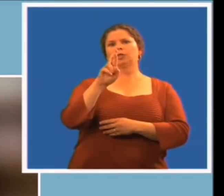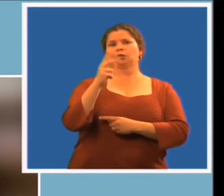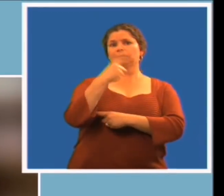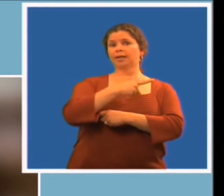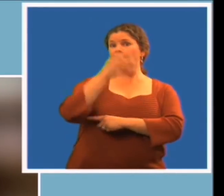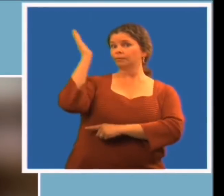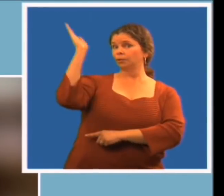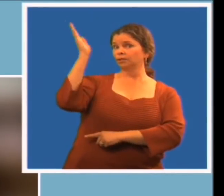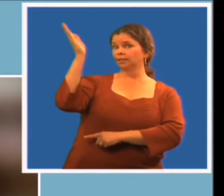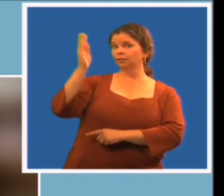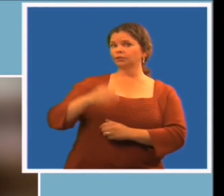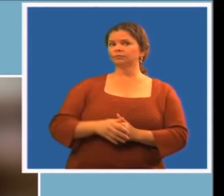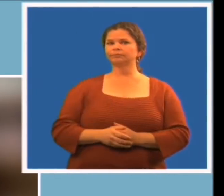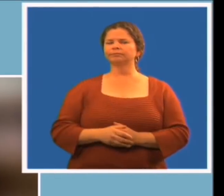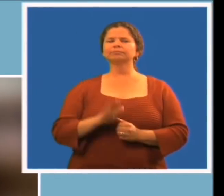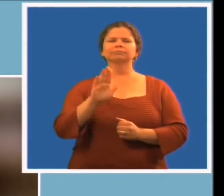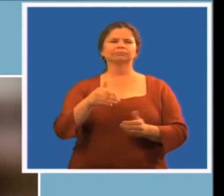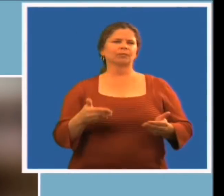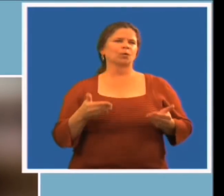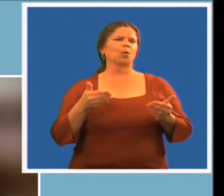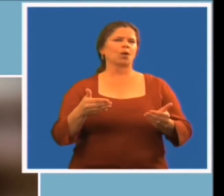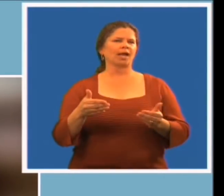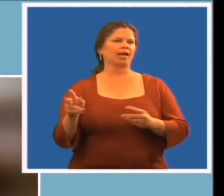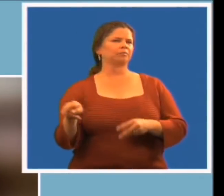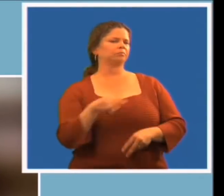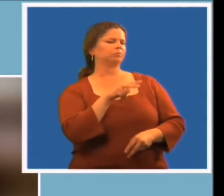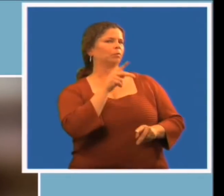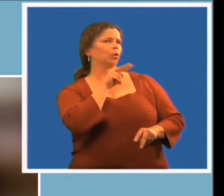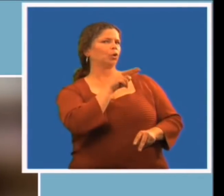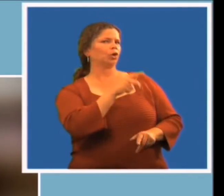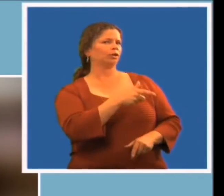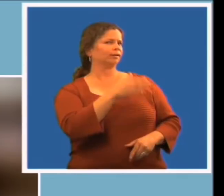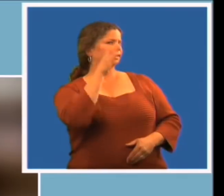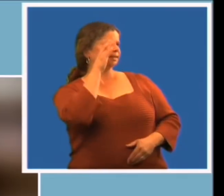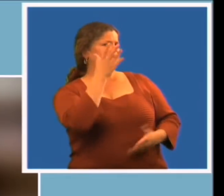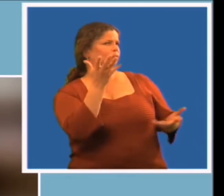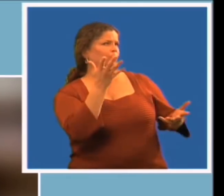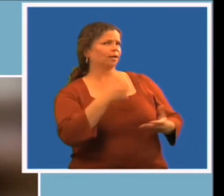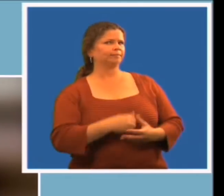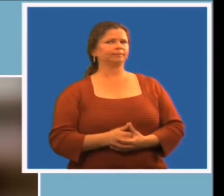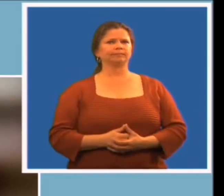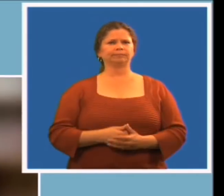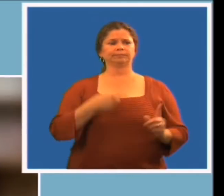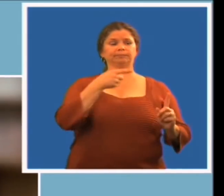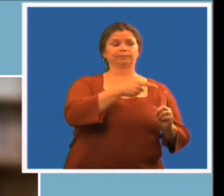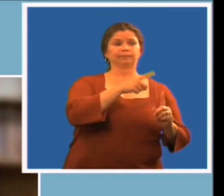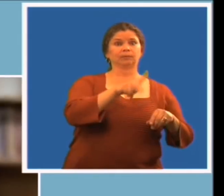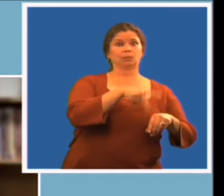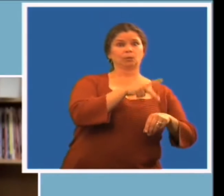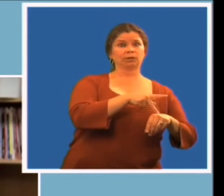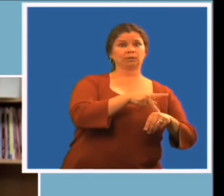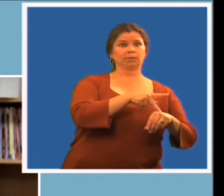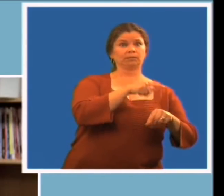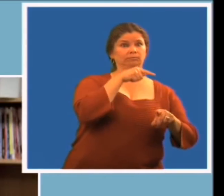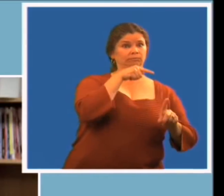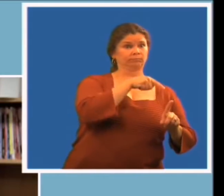principal and the presenter as they plan to accommodate his requirements when he arrives at the school.